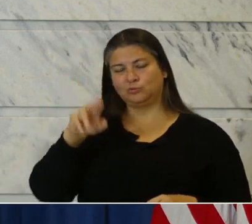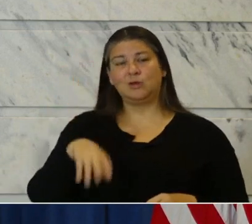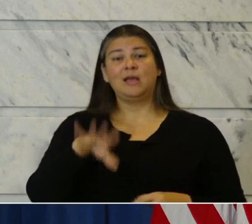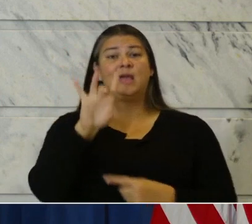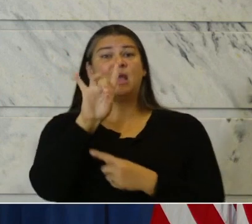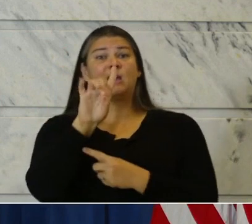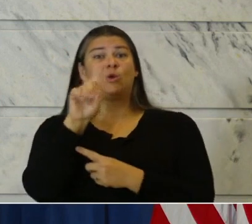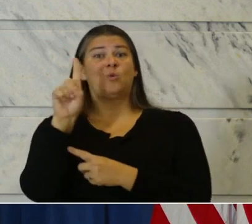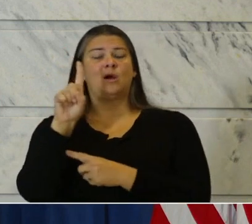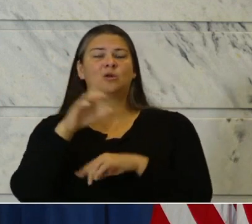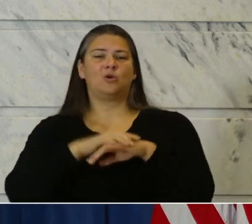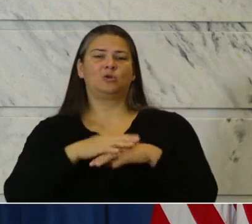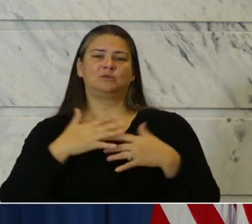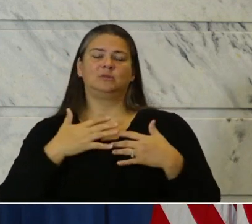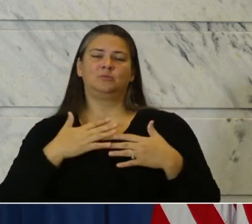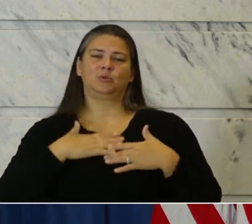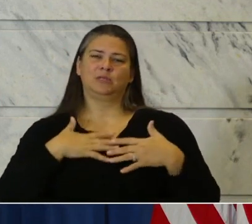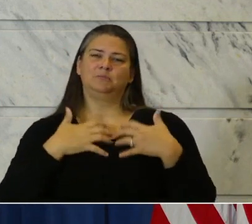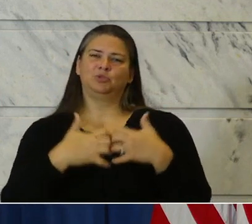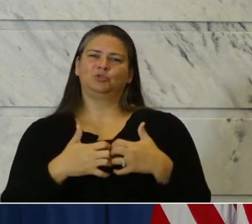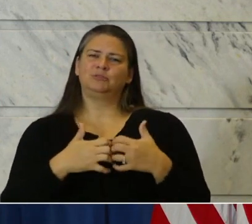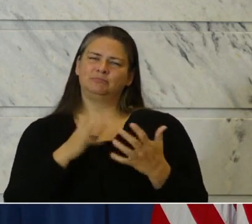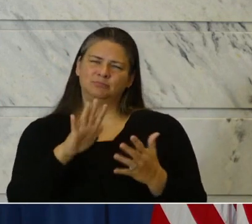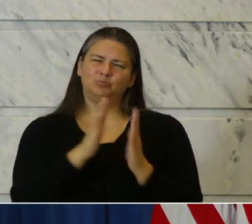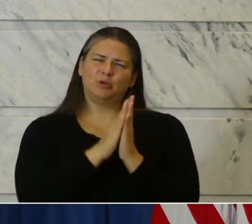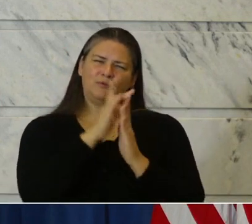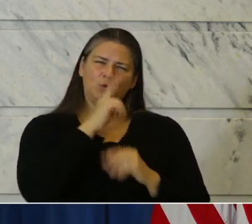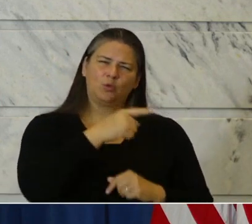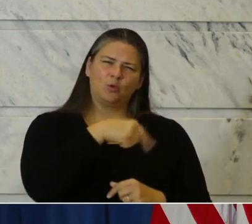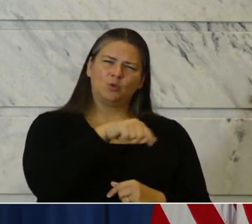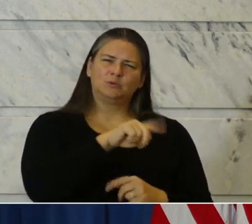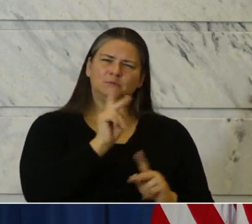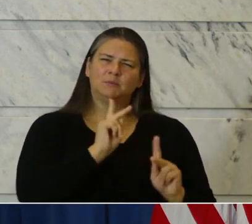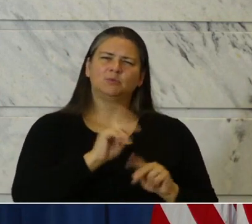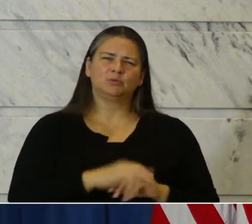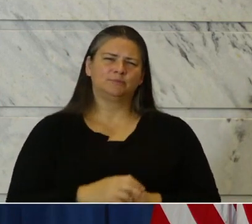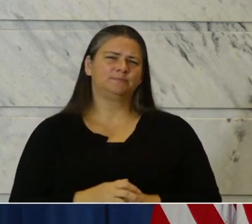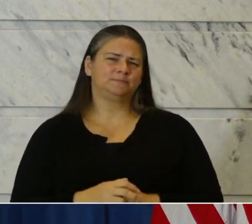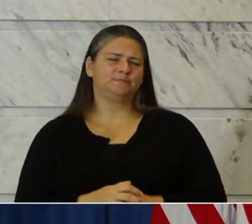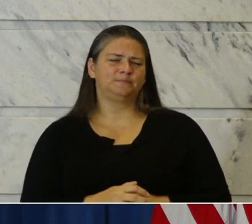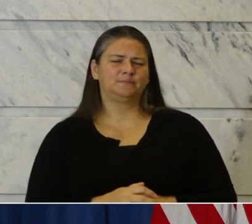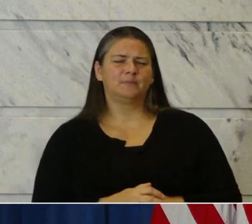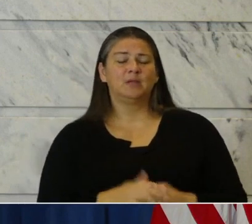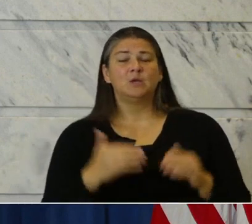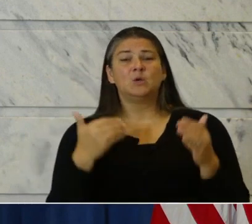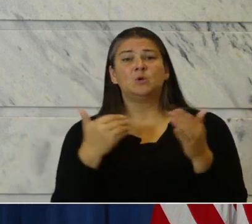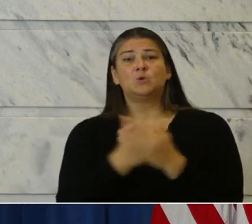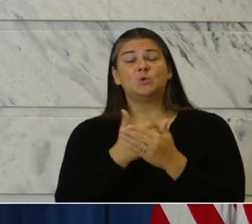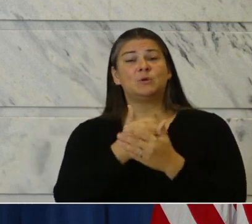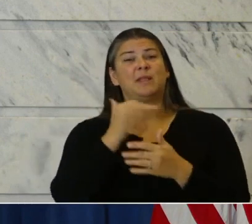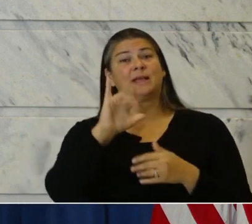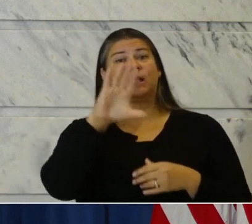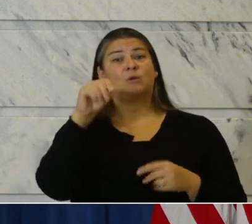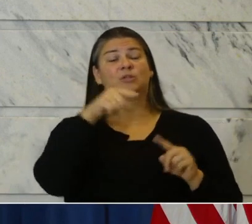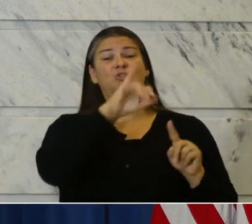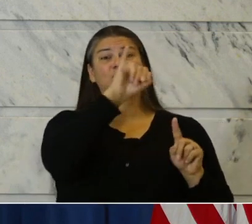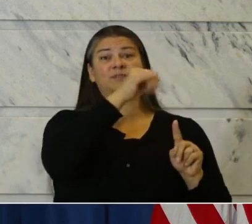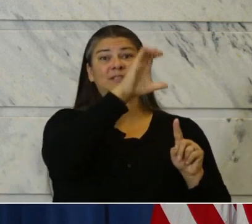81 currently on a ventilator. Please pray for those individuals. New cases by county: